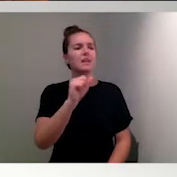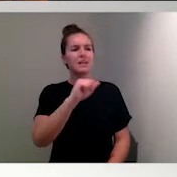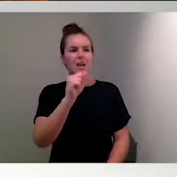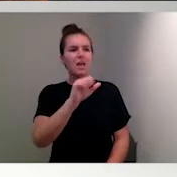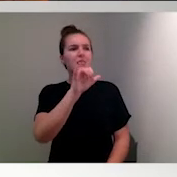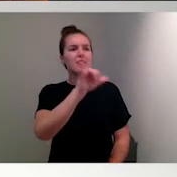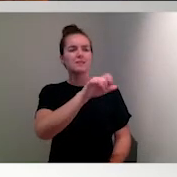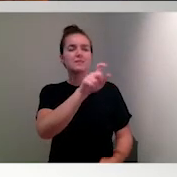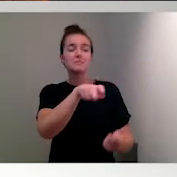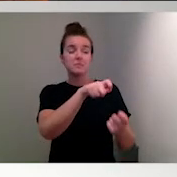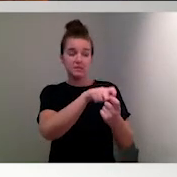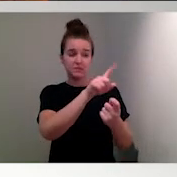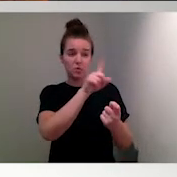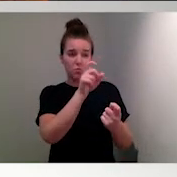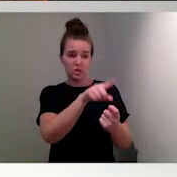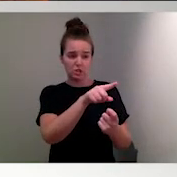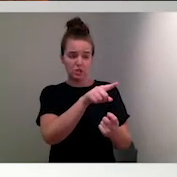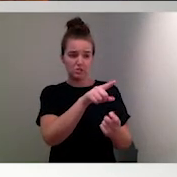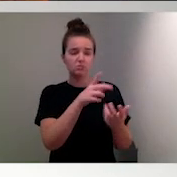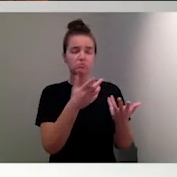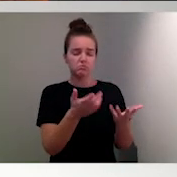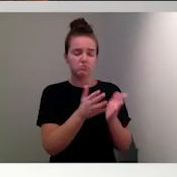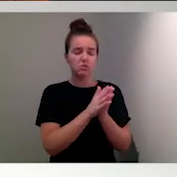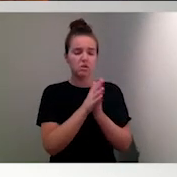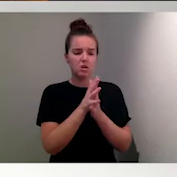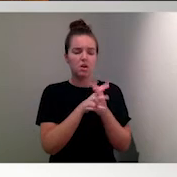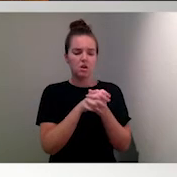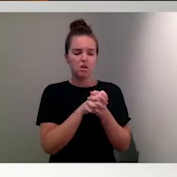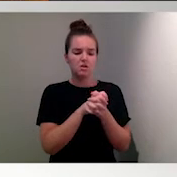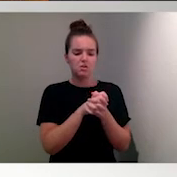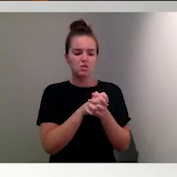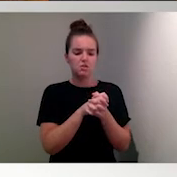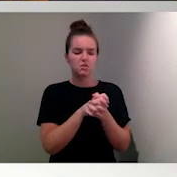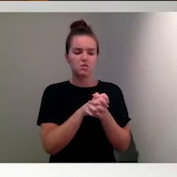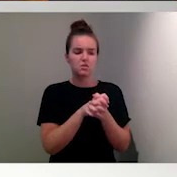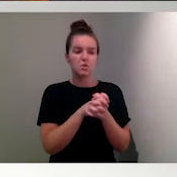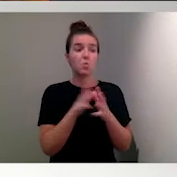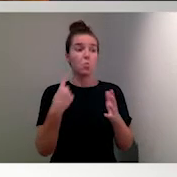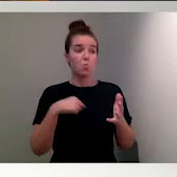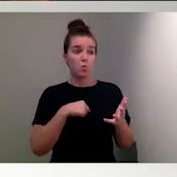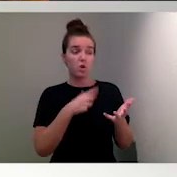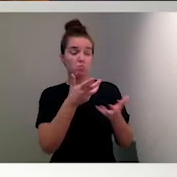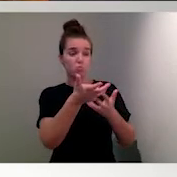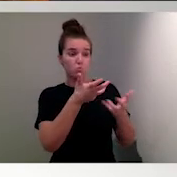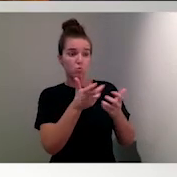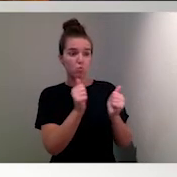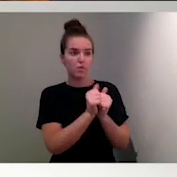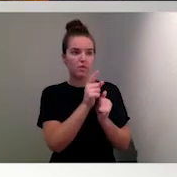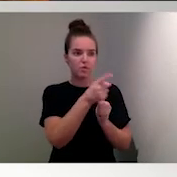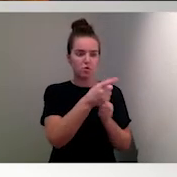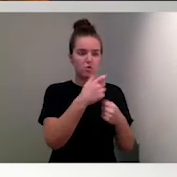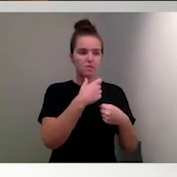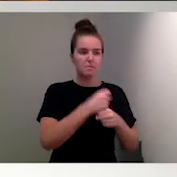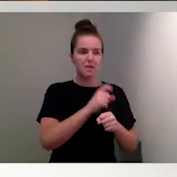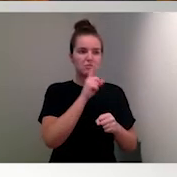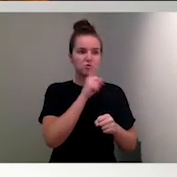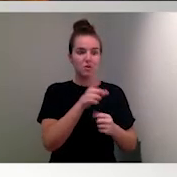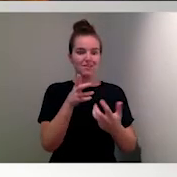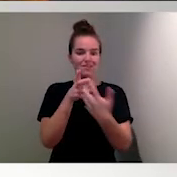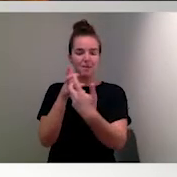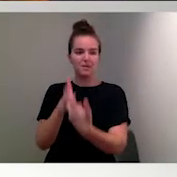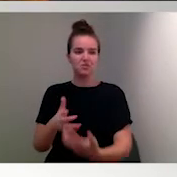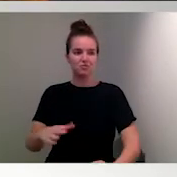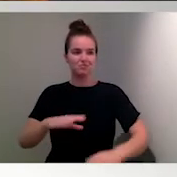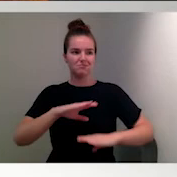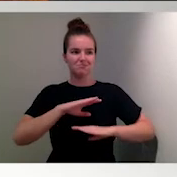it's one we would work with you to make sure that the accommodations are suitable. So That would be like on